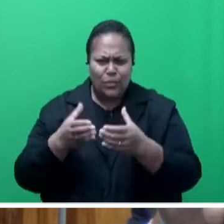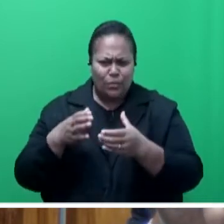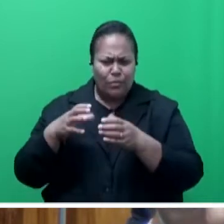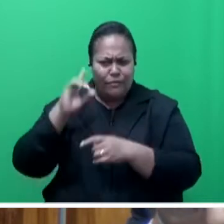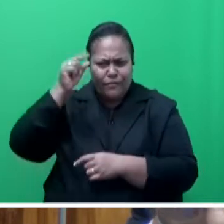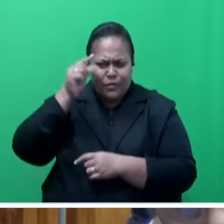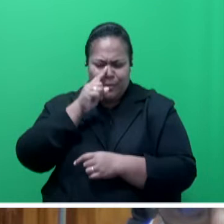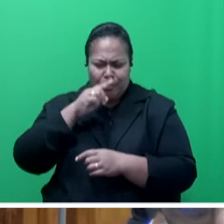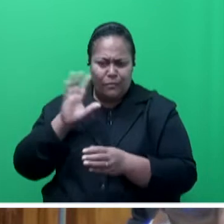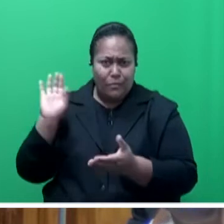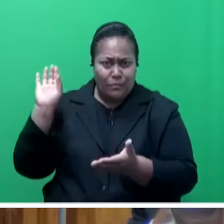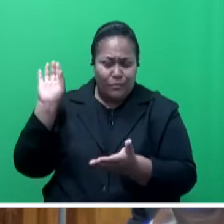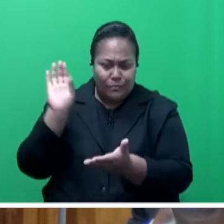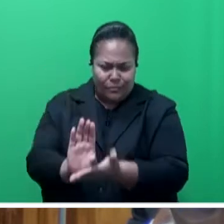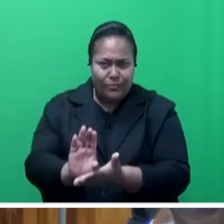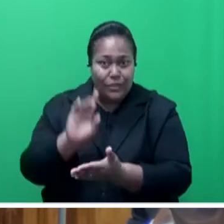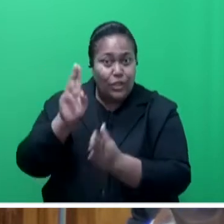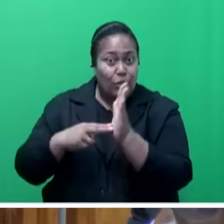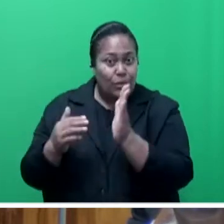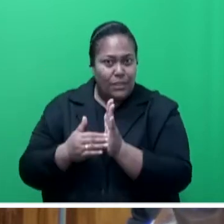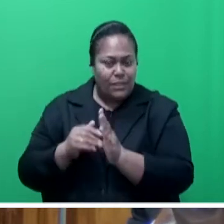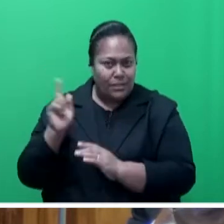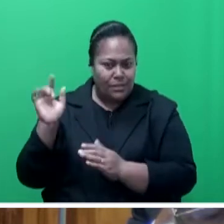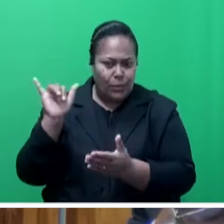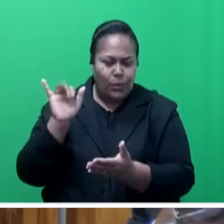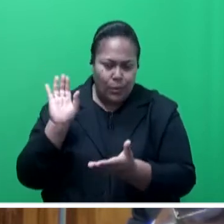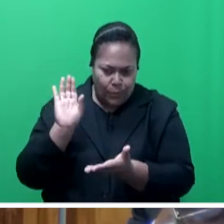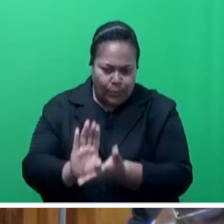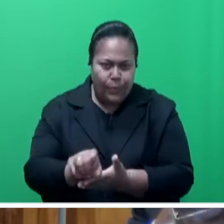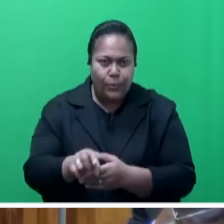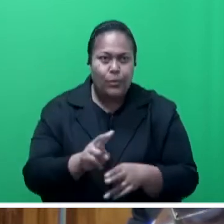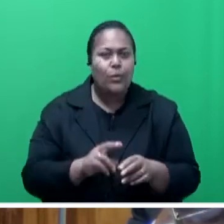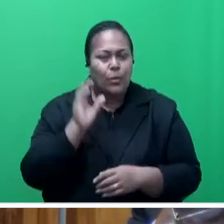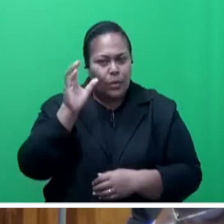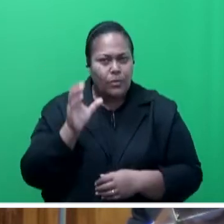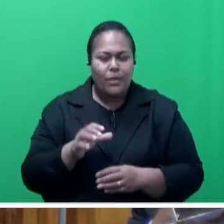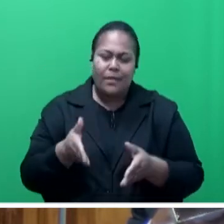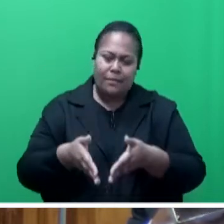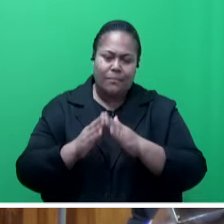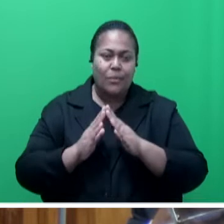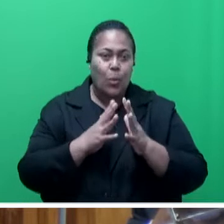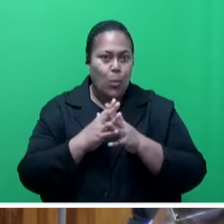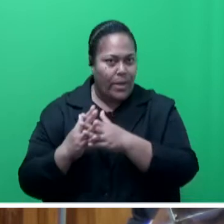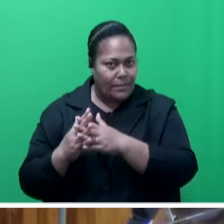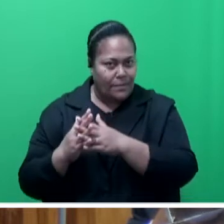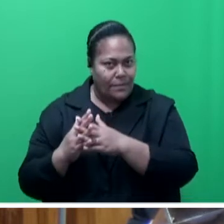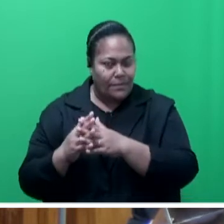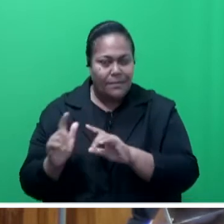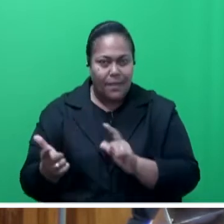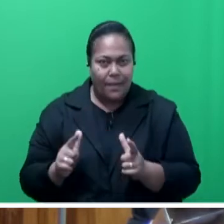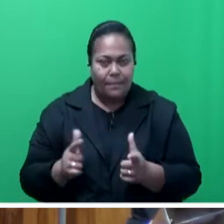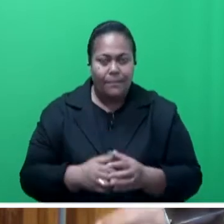who have also a vested interest in our country, and Australians, and they've set up a Cath Lab in the West. What we've also done during the